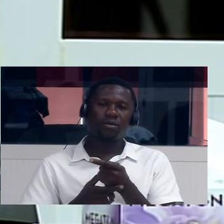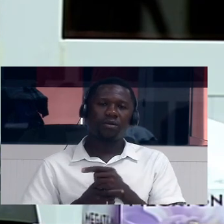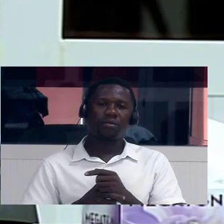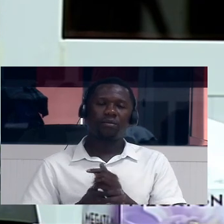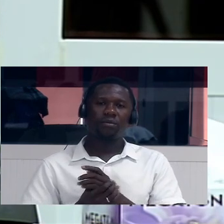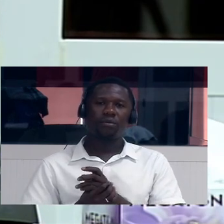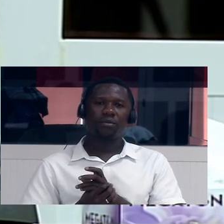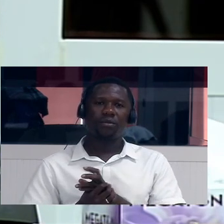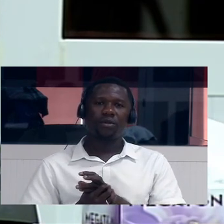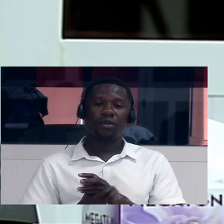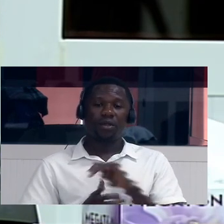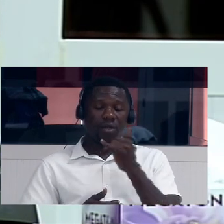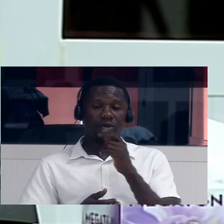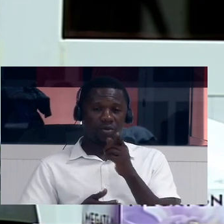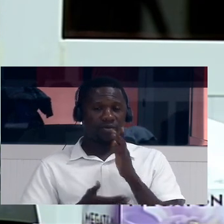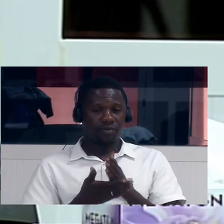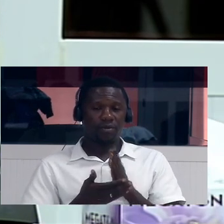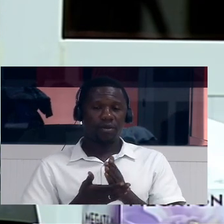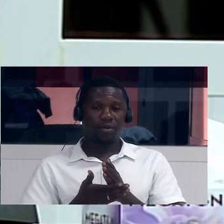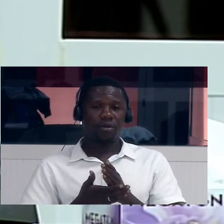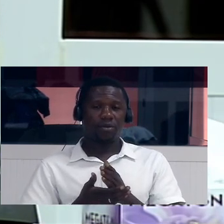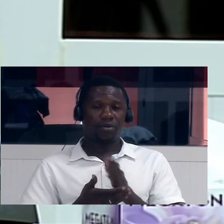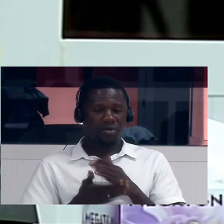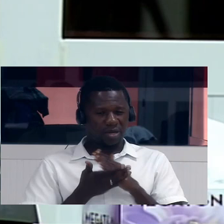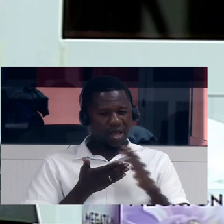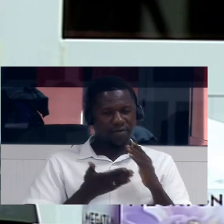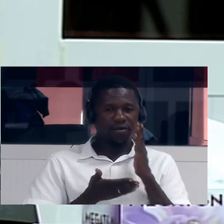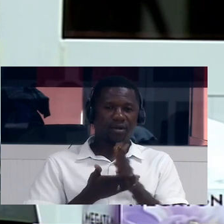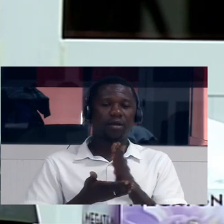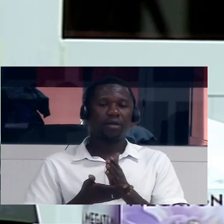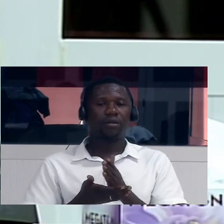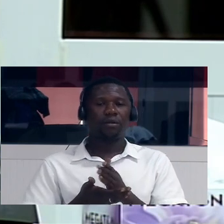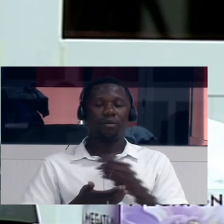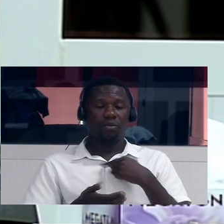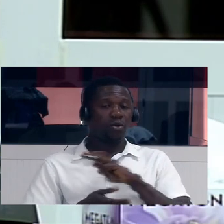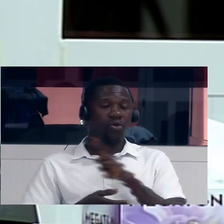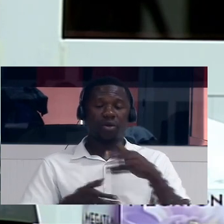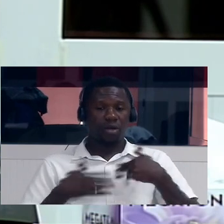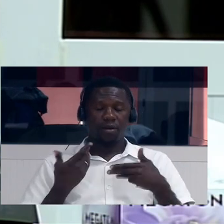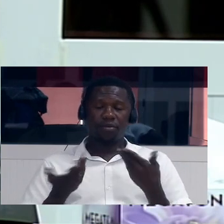Yes, you are partially right. You are partially right. I was not happy.